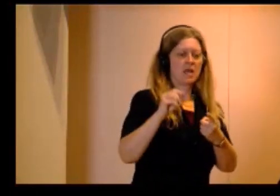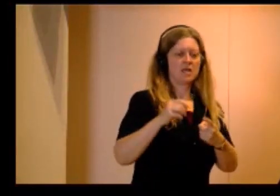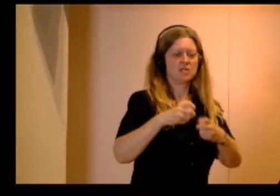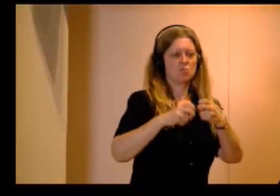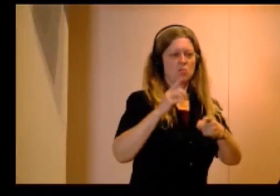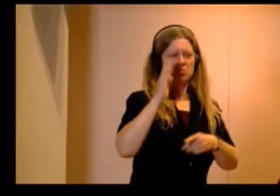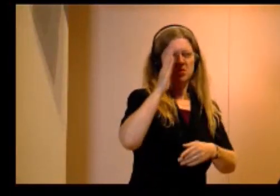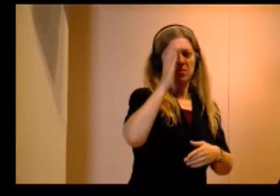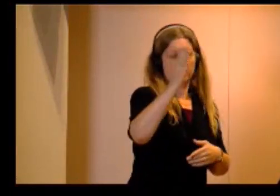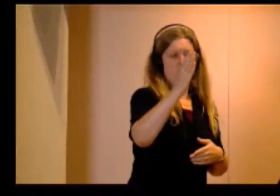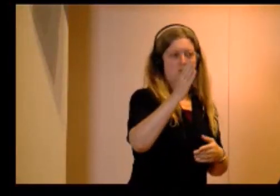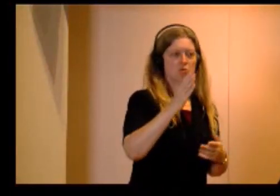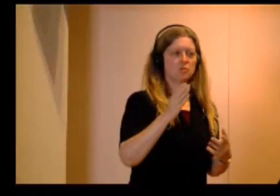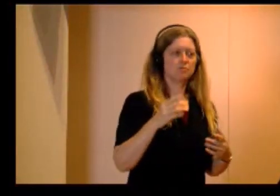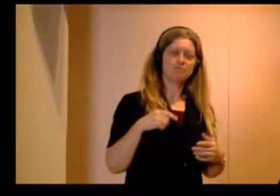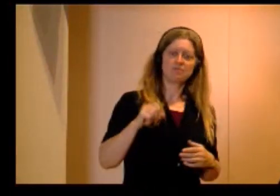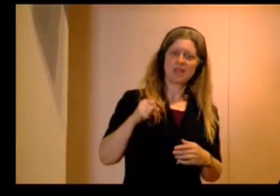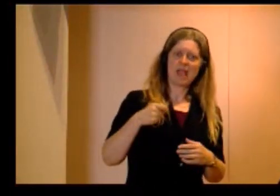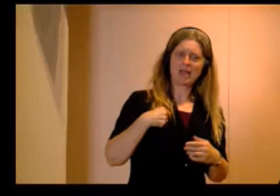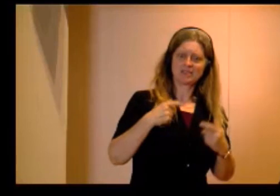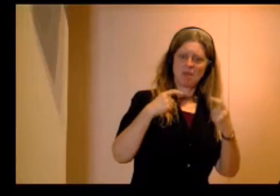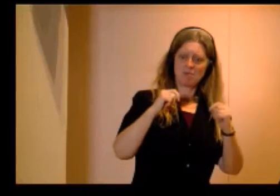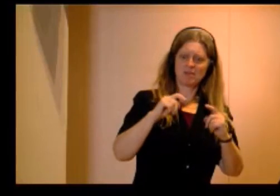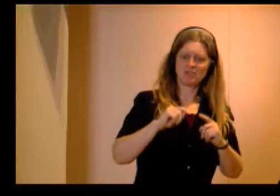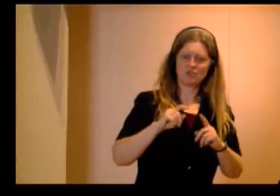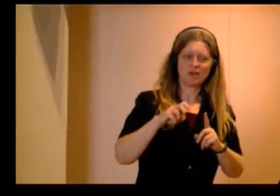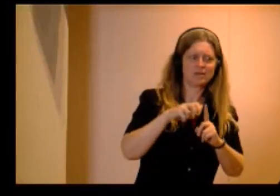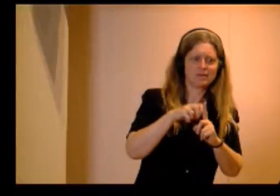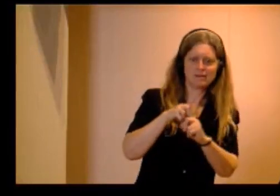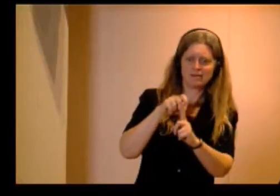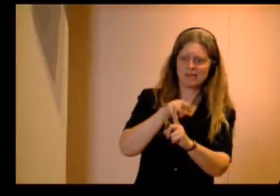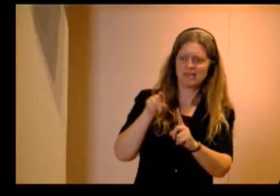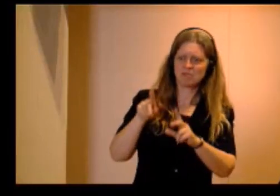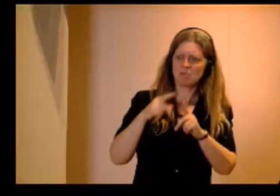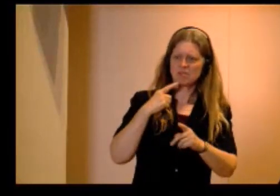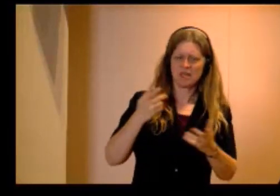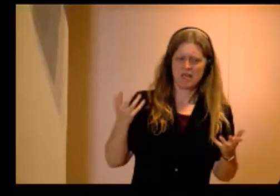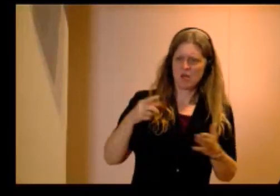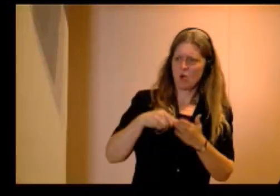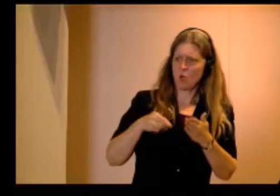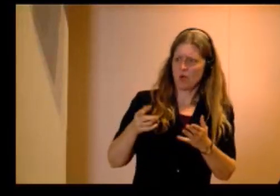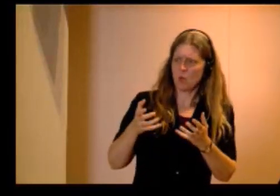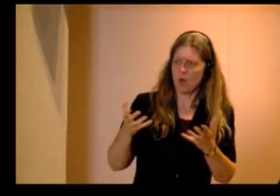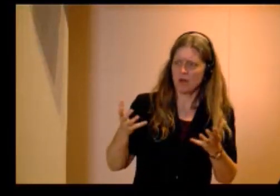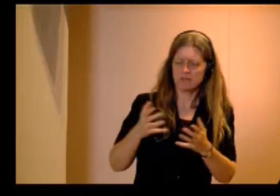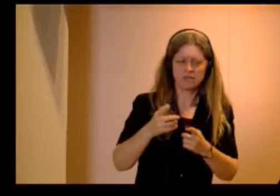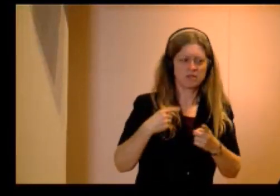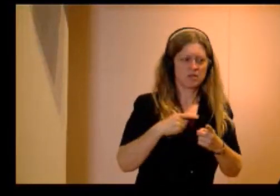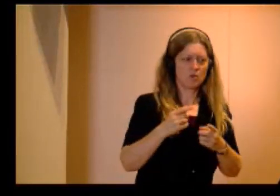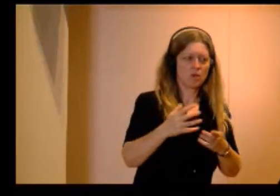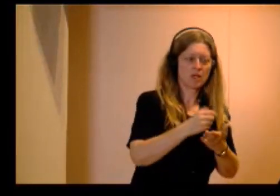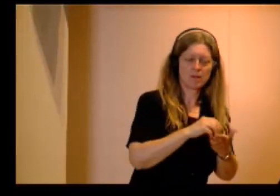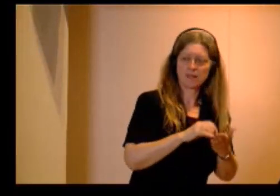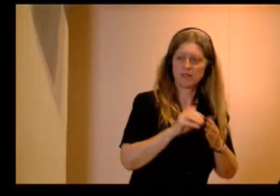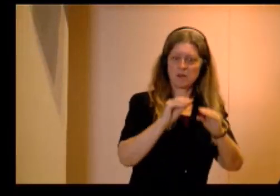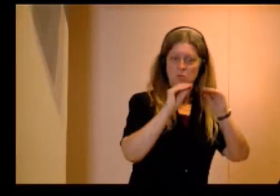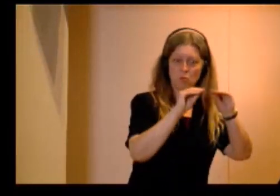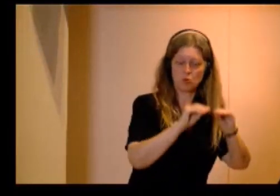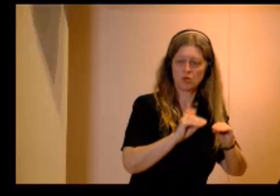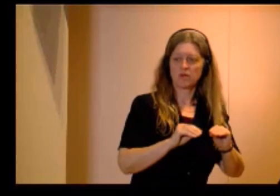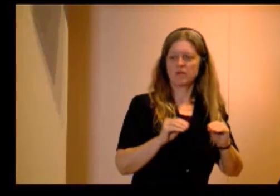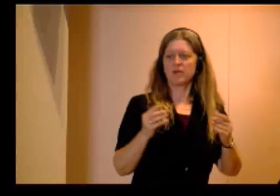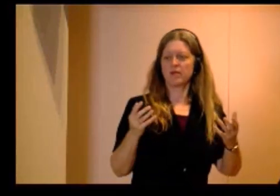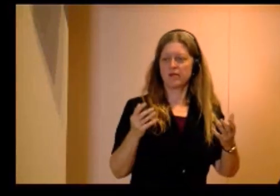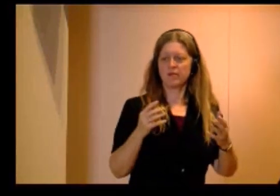to say, well, what do you want? You know, like we can put it in there and then think about in terms of how the data is stored and then the user interface